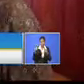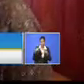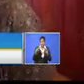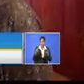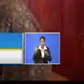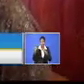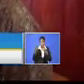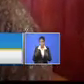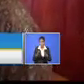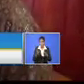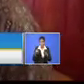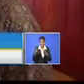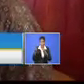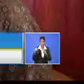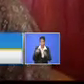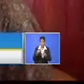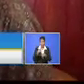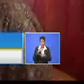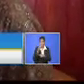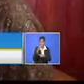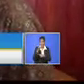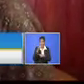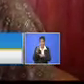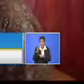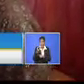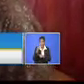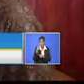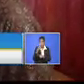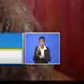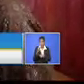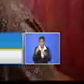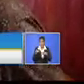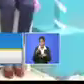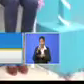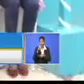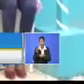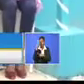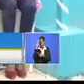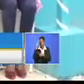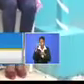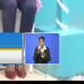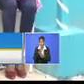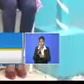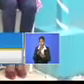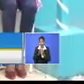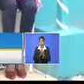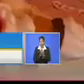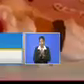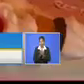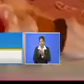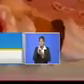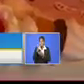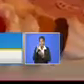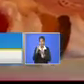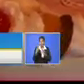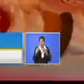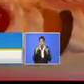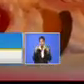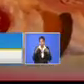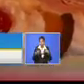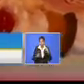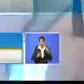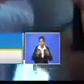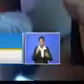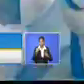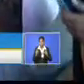this, I come to say hello to her and to let her know how much I love her. Miss Gwen was overjoyed that so many came to